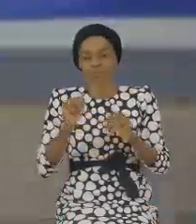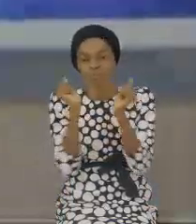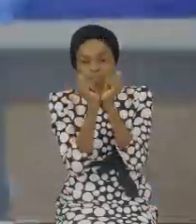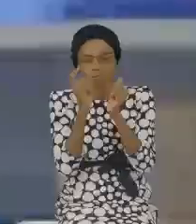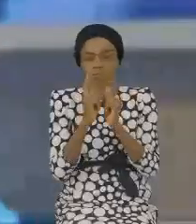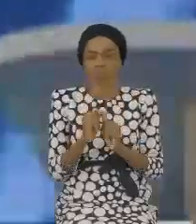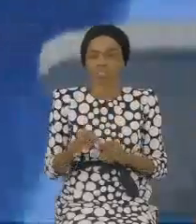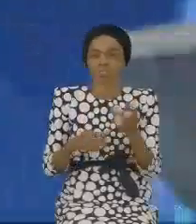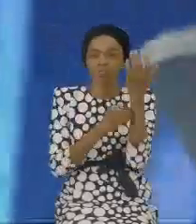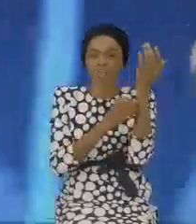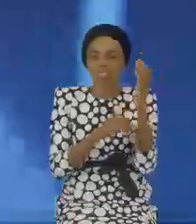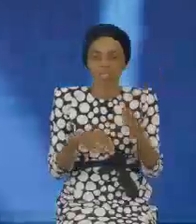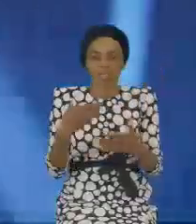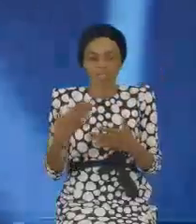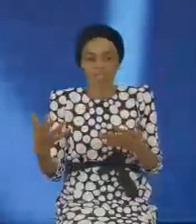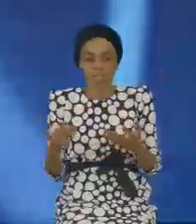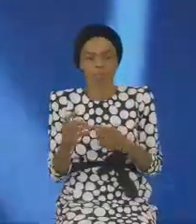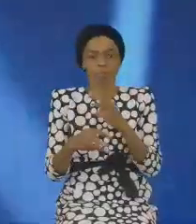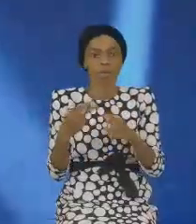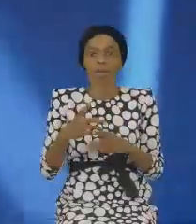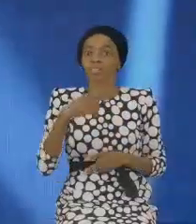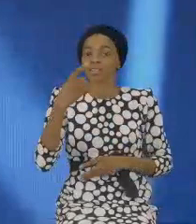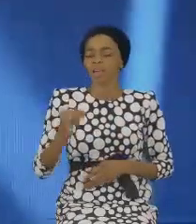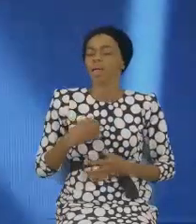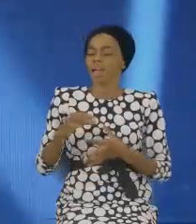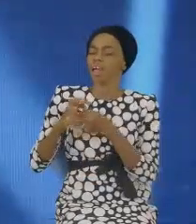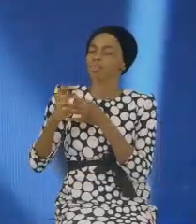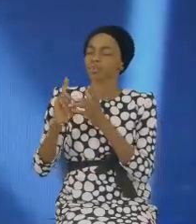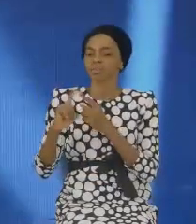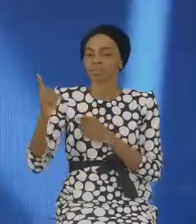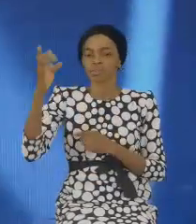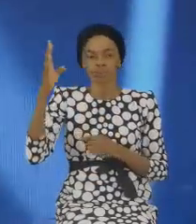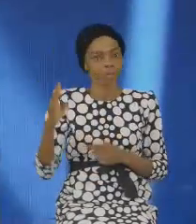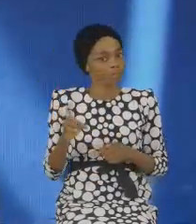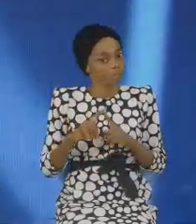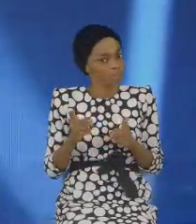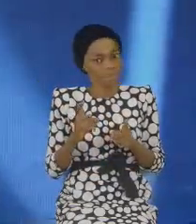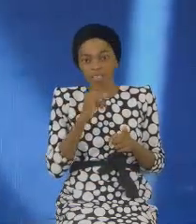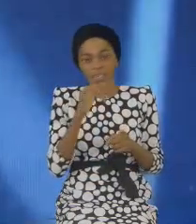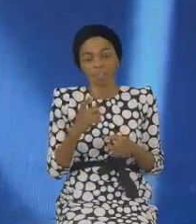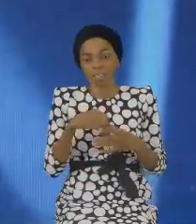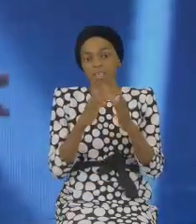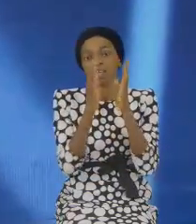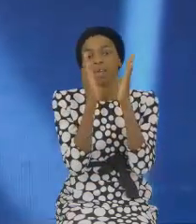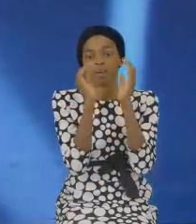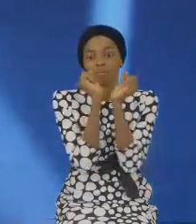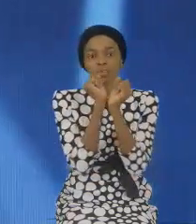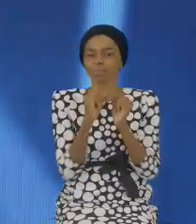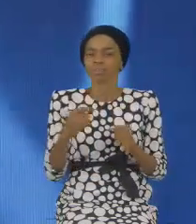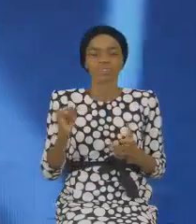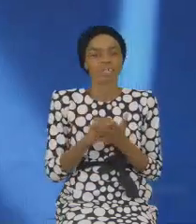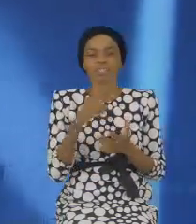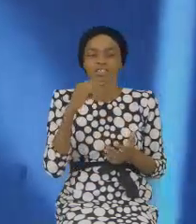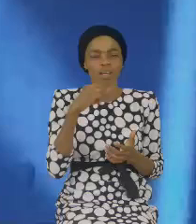world, and yet they say that they belong to God. They're never in bondage. That's a lie. We shouldn't tell lies